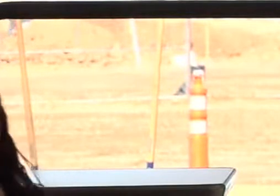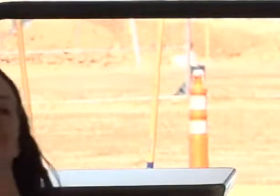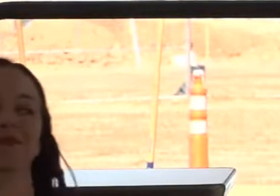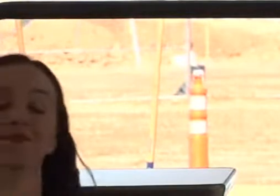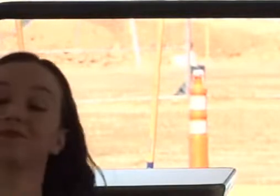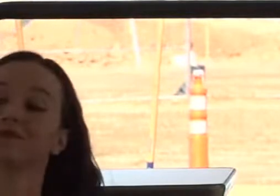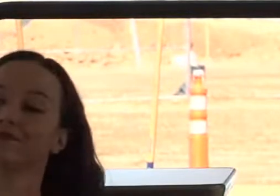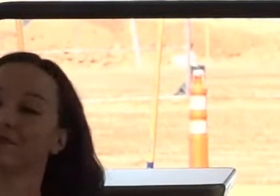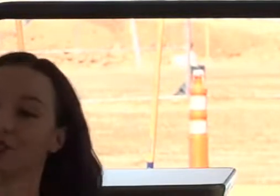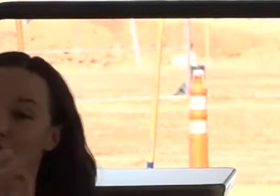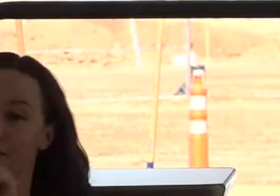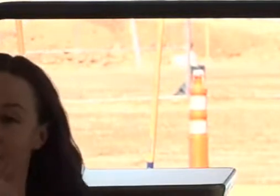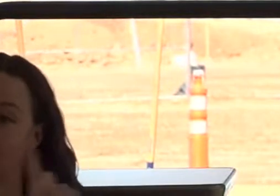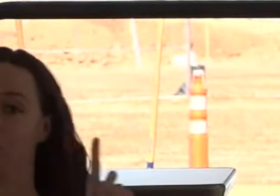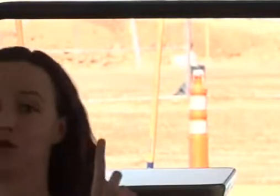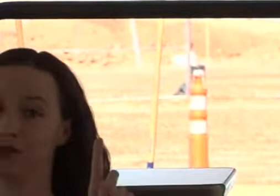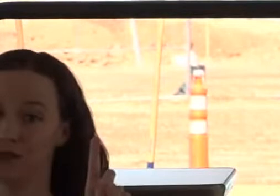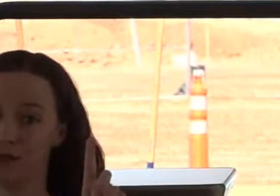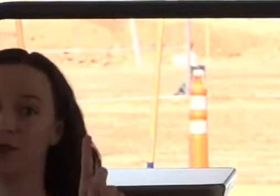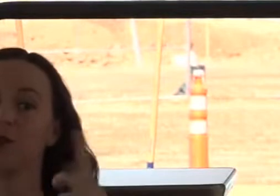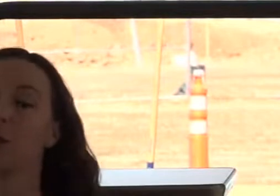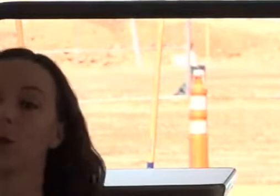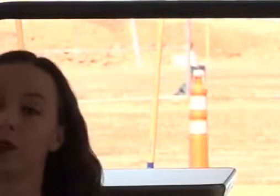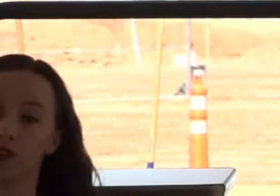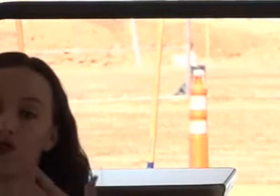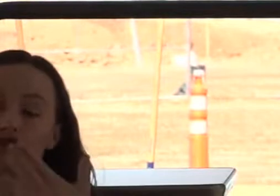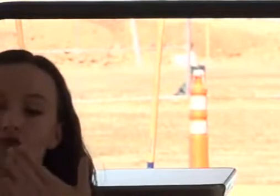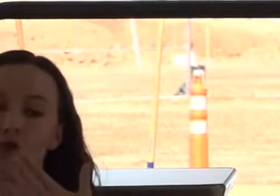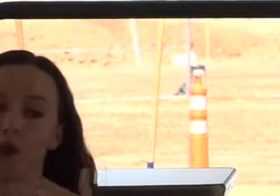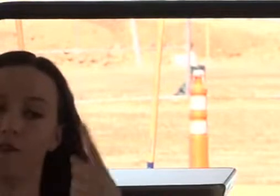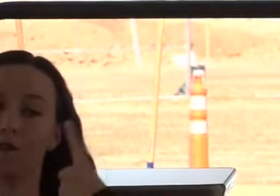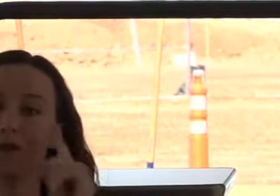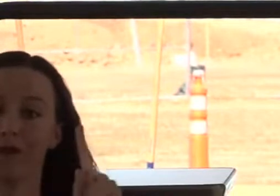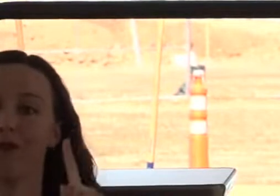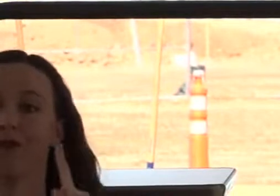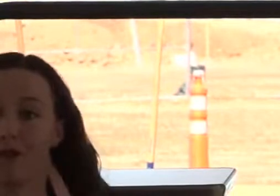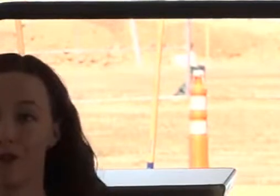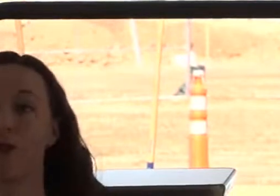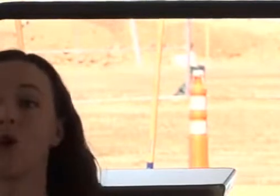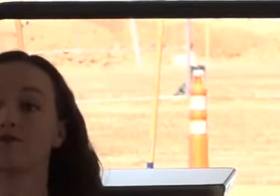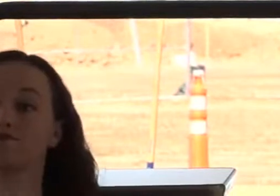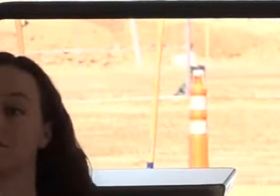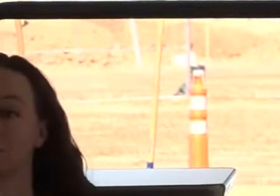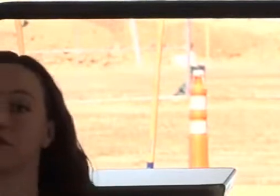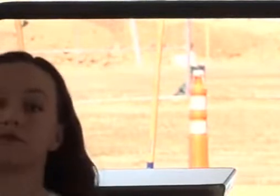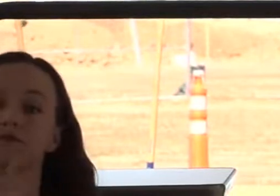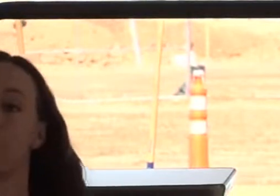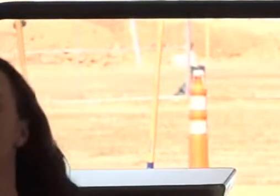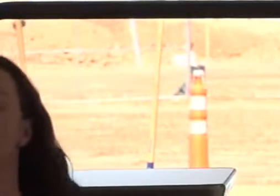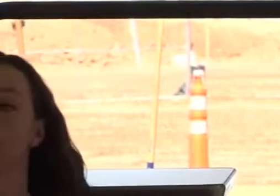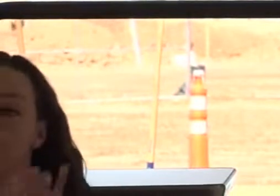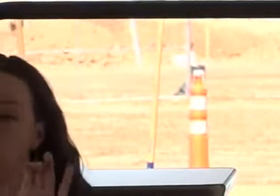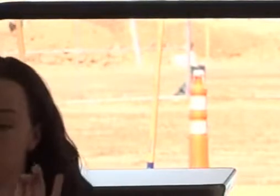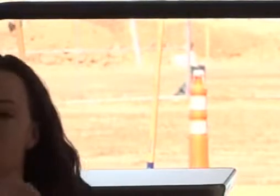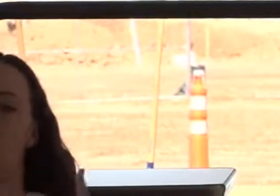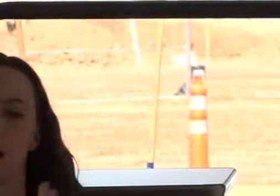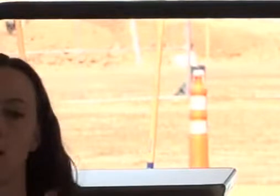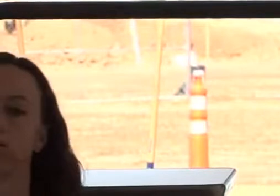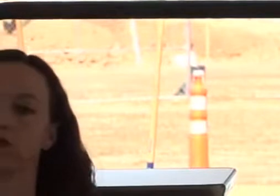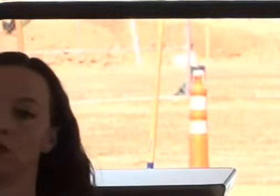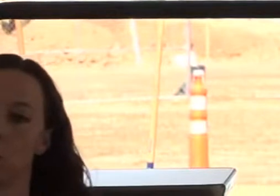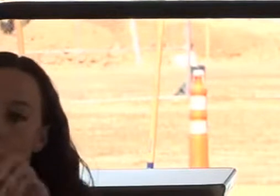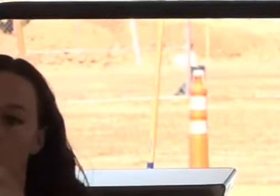At State Center Community College District, we are grateful for the passage of Measure C, which is allowing us to improve the learning